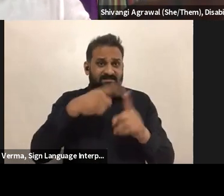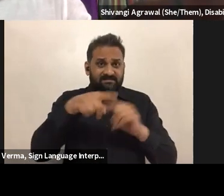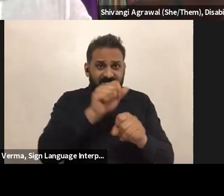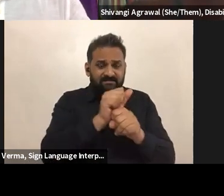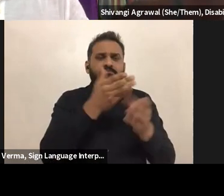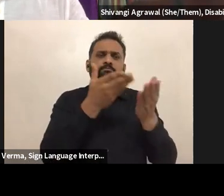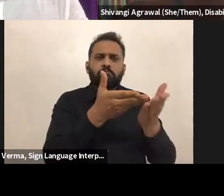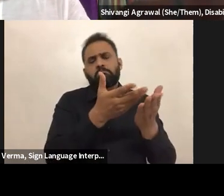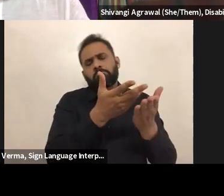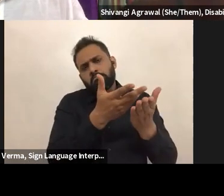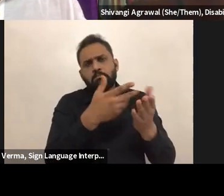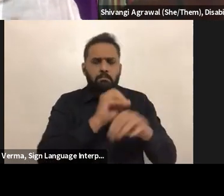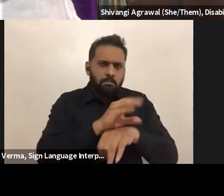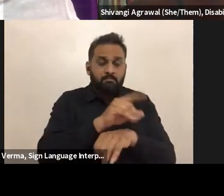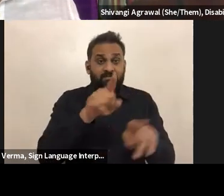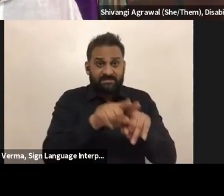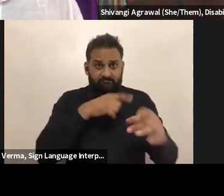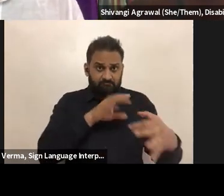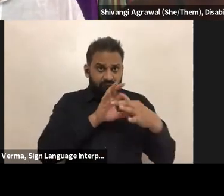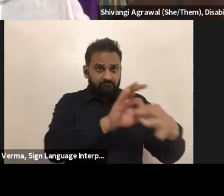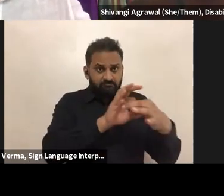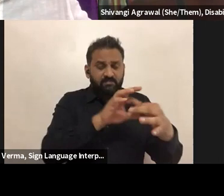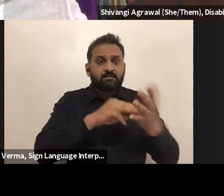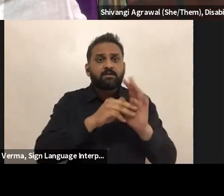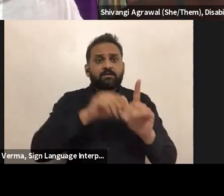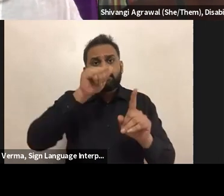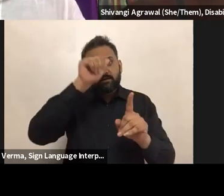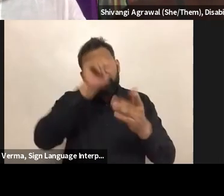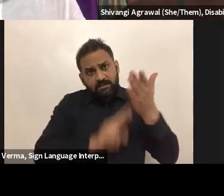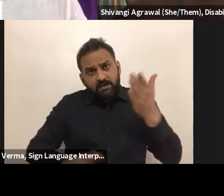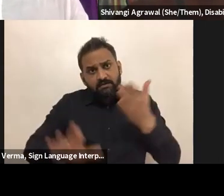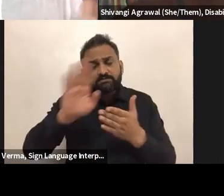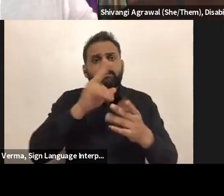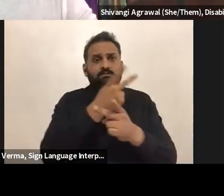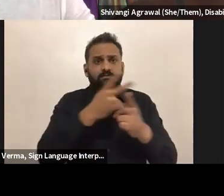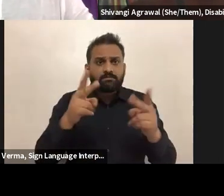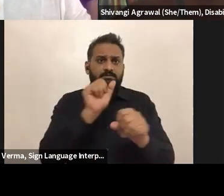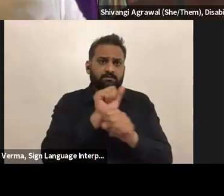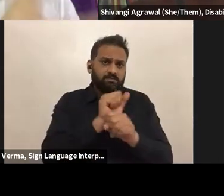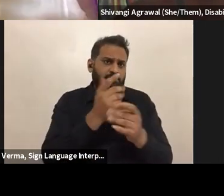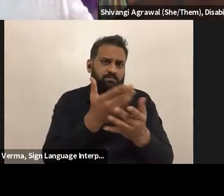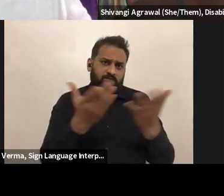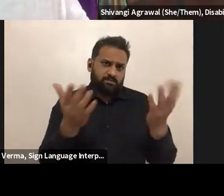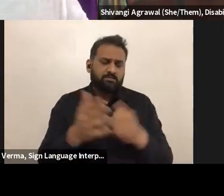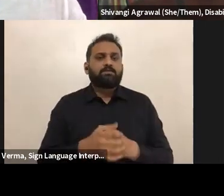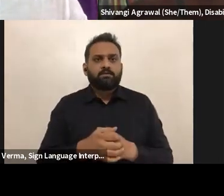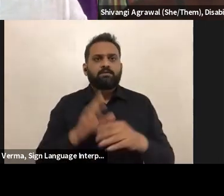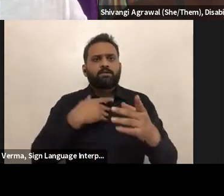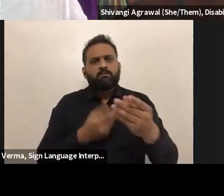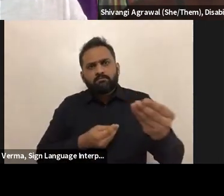do this by way of collaboration. We are part of the National Gay and Lesbian Chamber of Commerce, CGLCC, etc. So we do a lot of